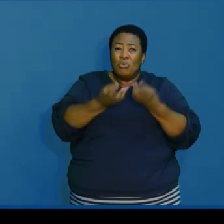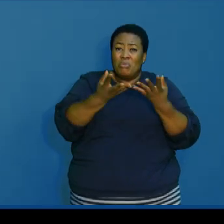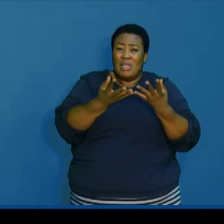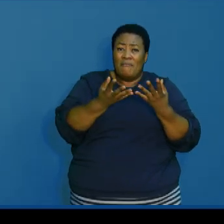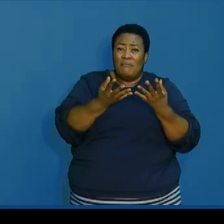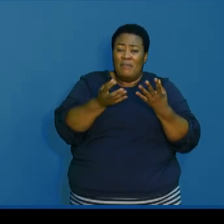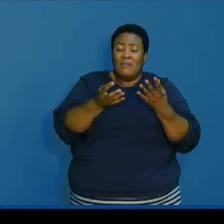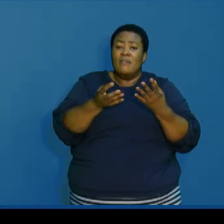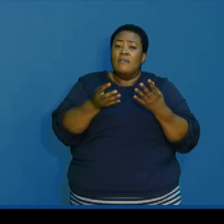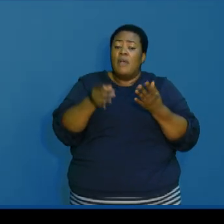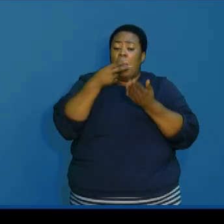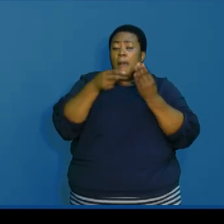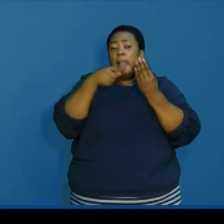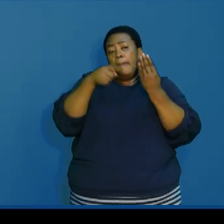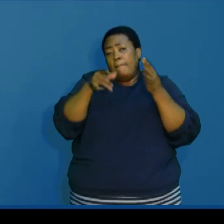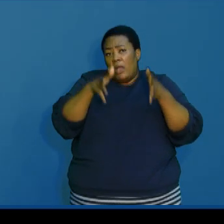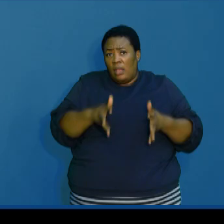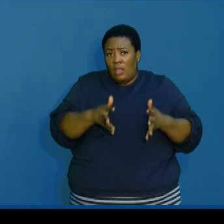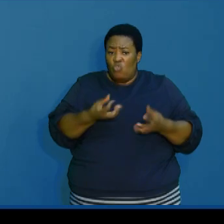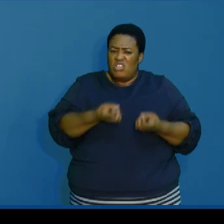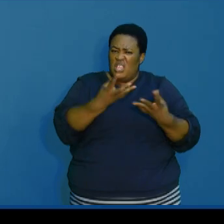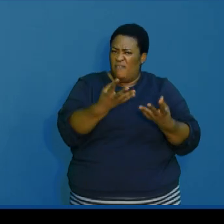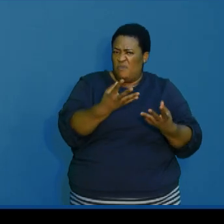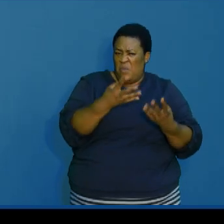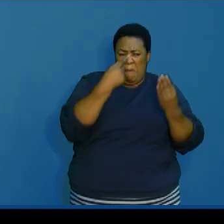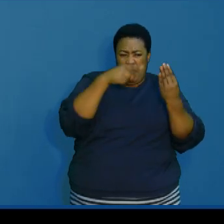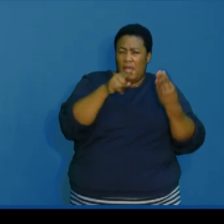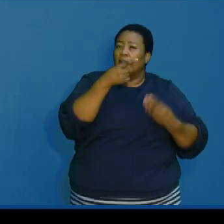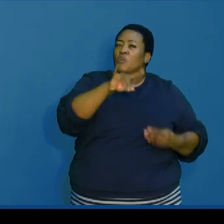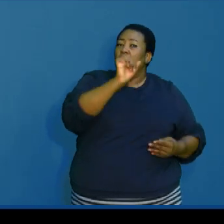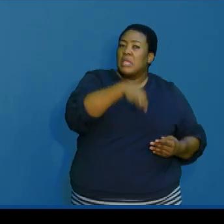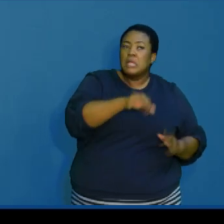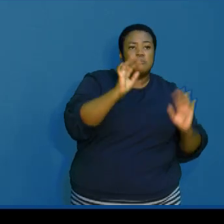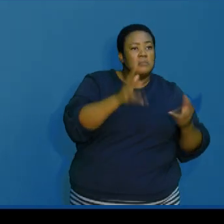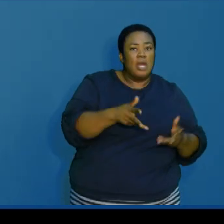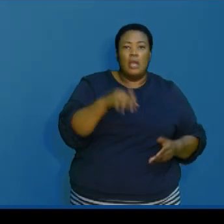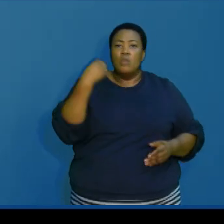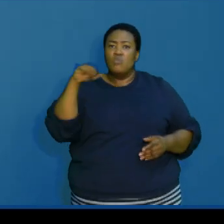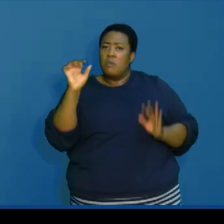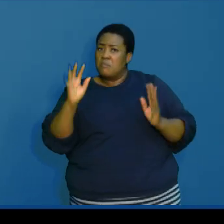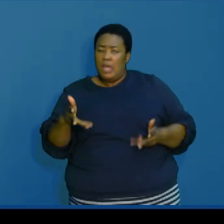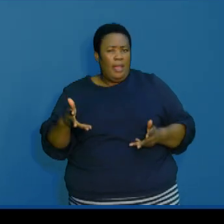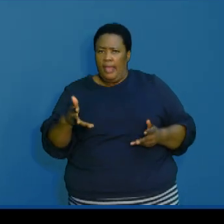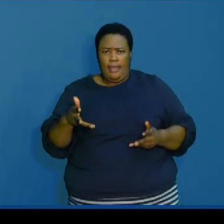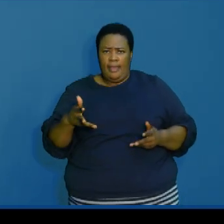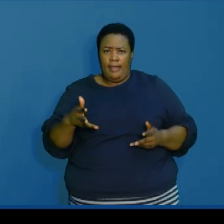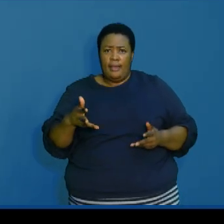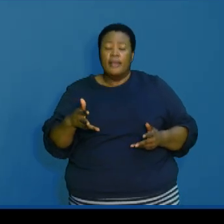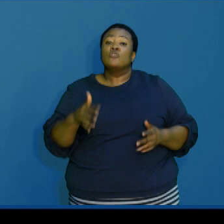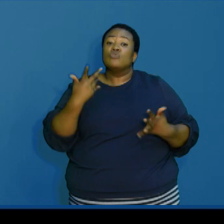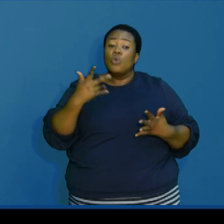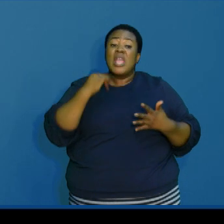saying no only. Your mark allocation will come at the bottom, where you will either get 2 marks or 3